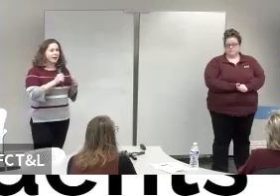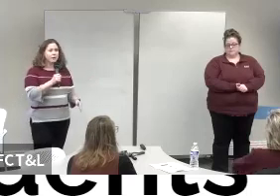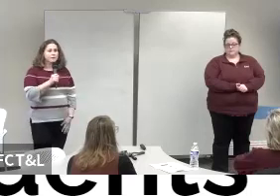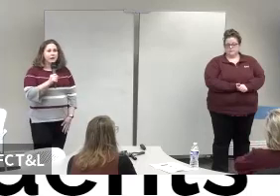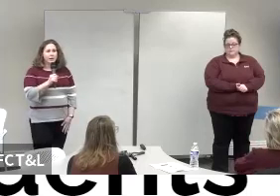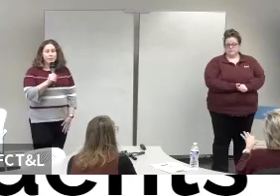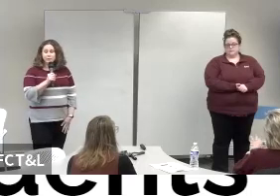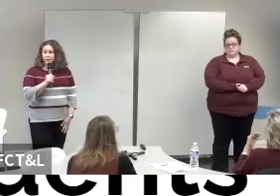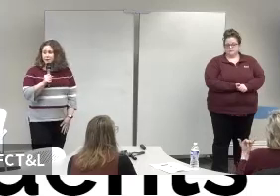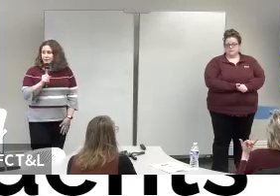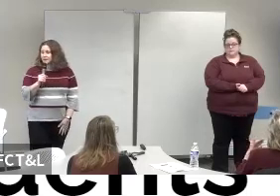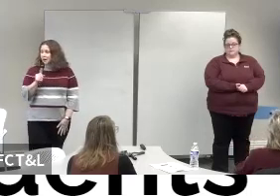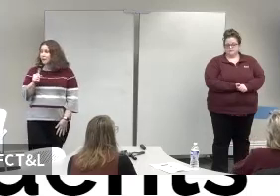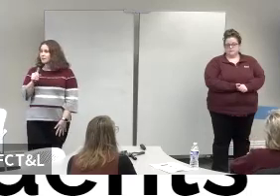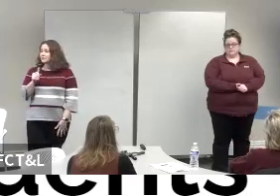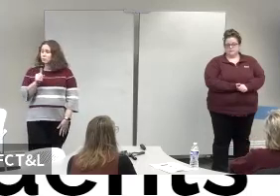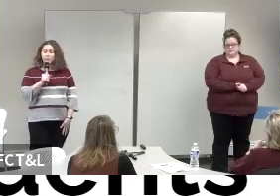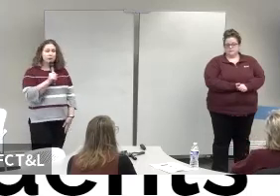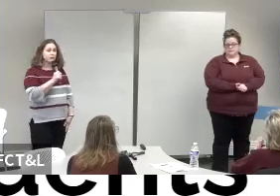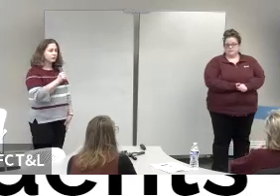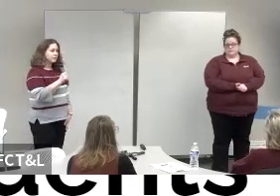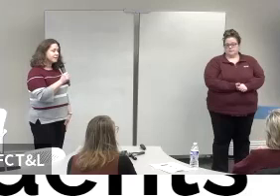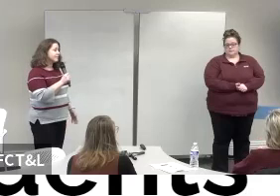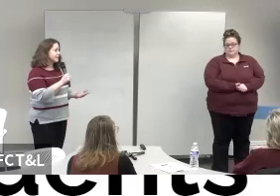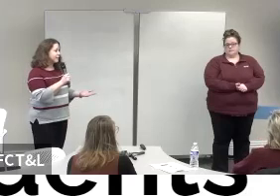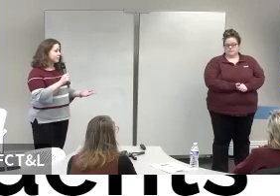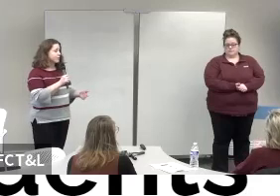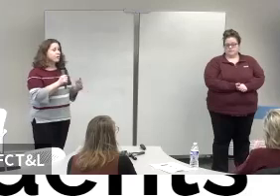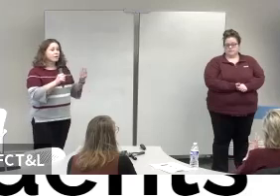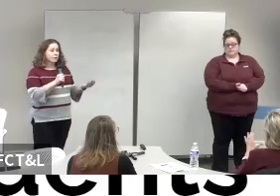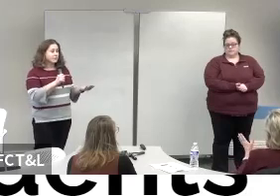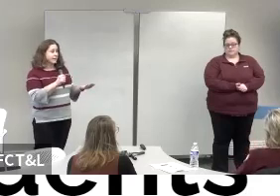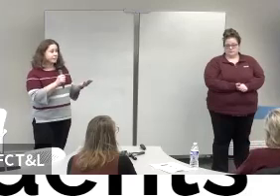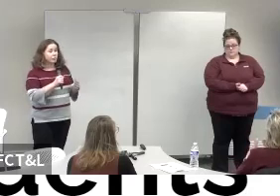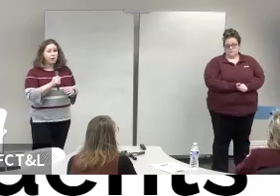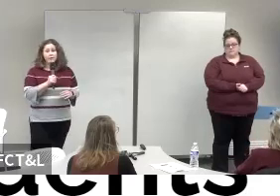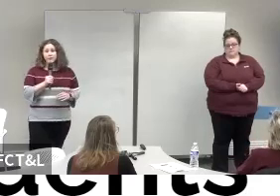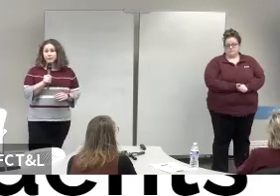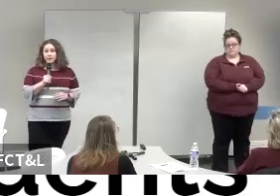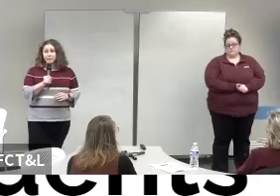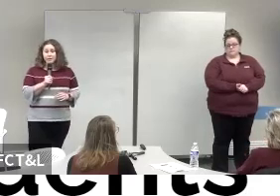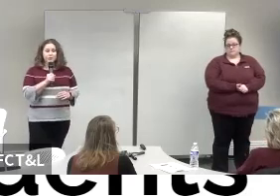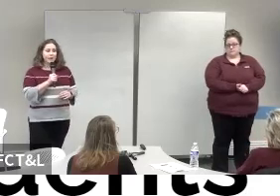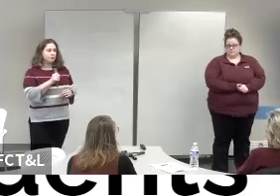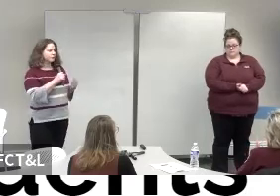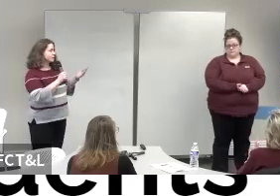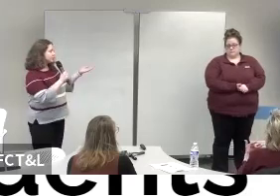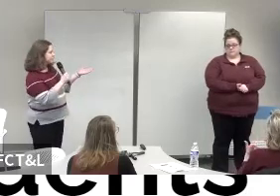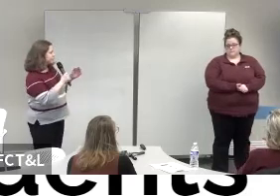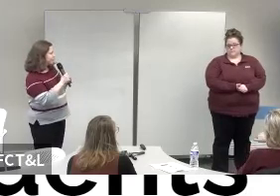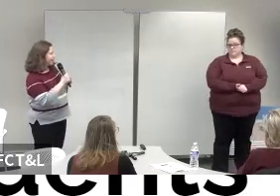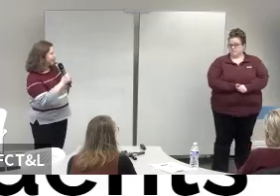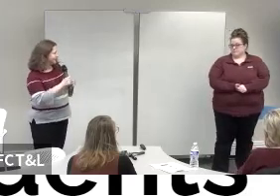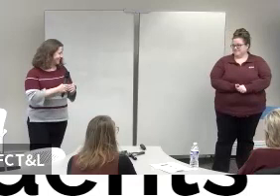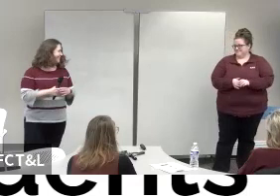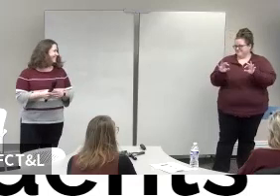today about best practices and how we can support our students in the classroom who are deaf or hard of hearing. So I will turn it over